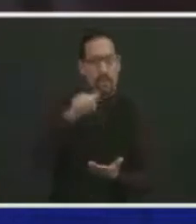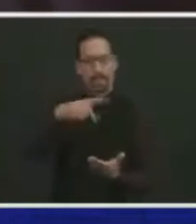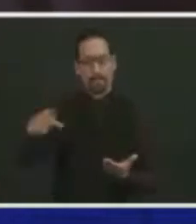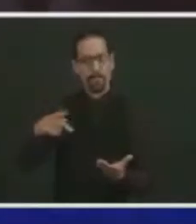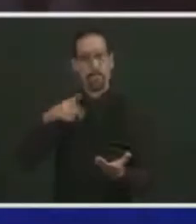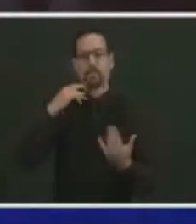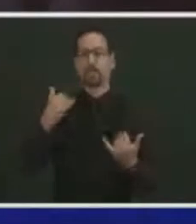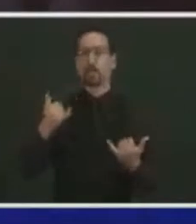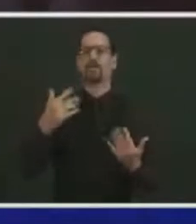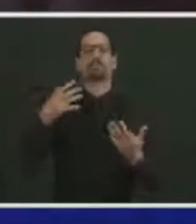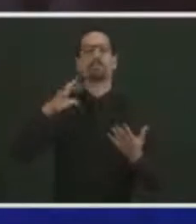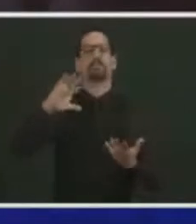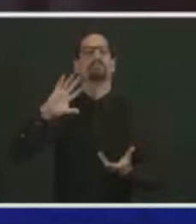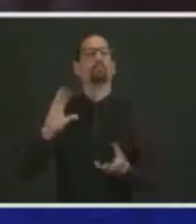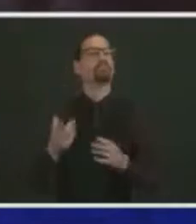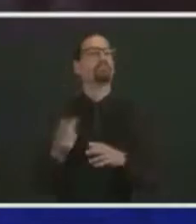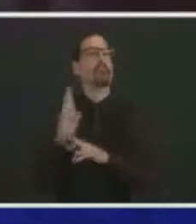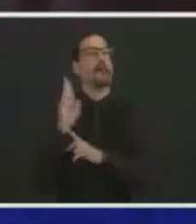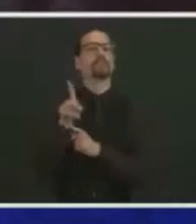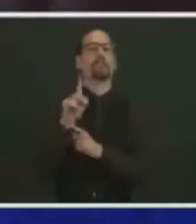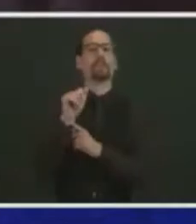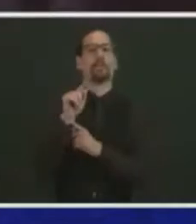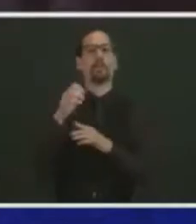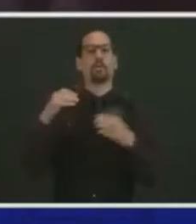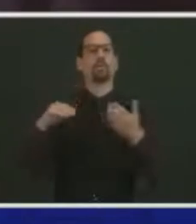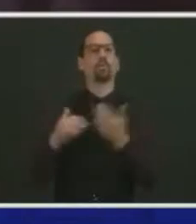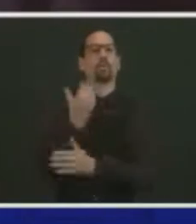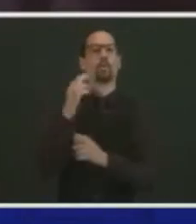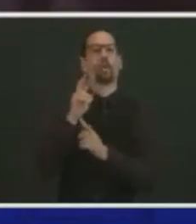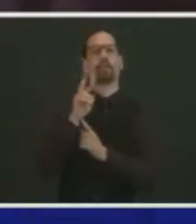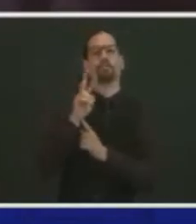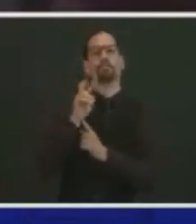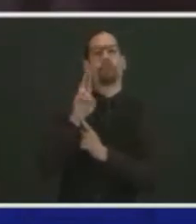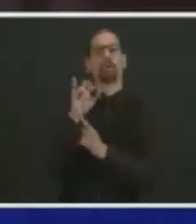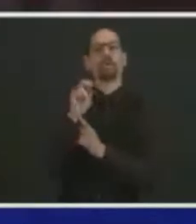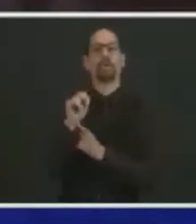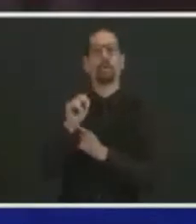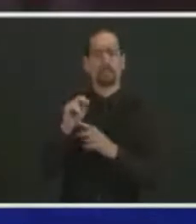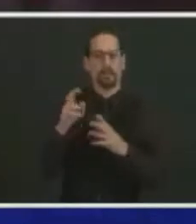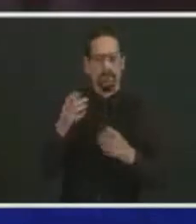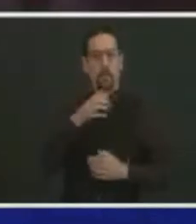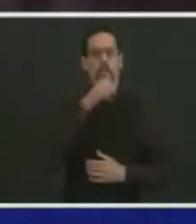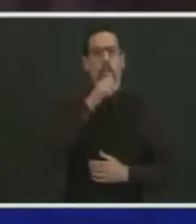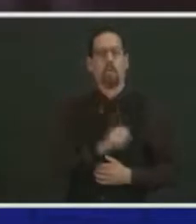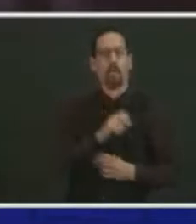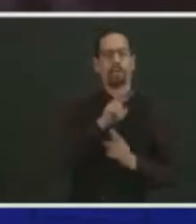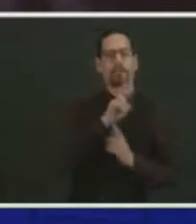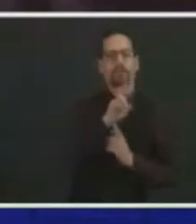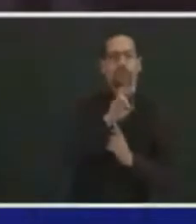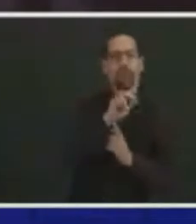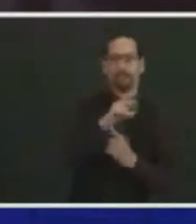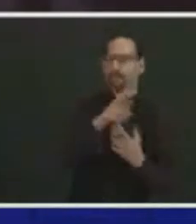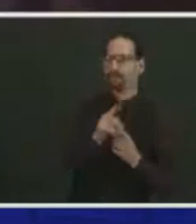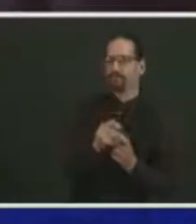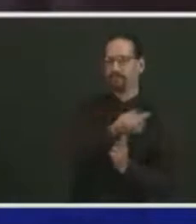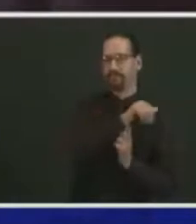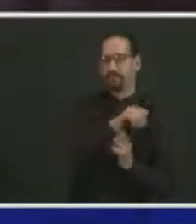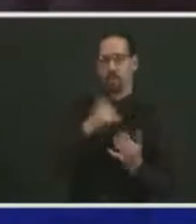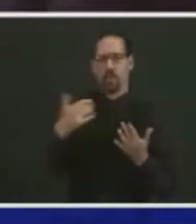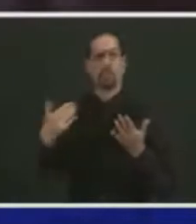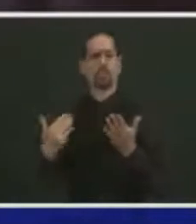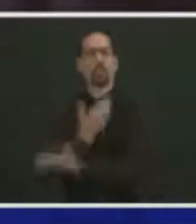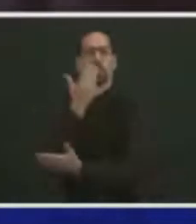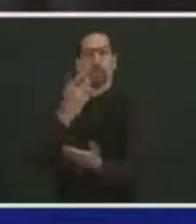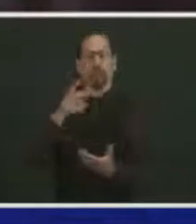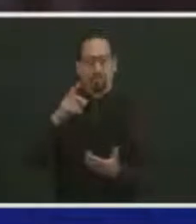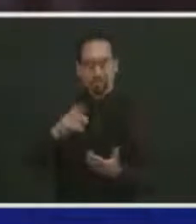technical improvement to the Crush COVID app is available for download at the App Store and Google Play. We are calling this